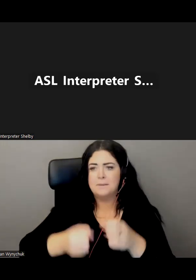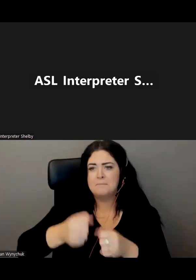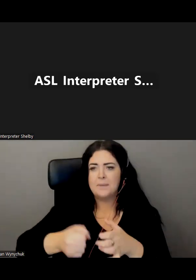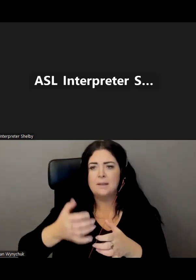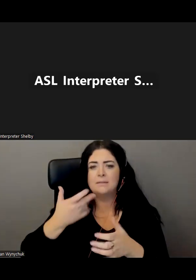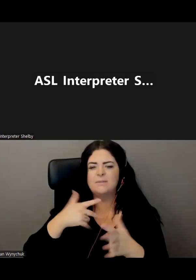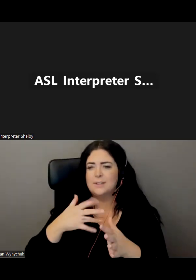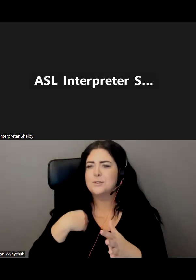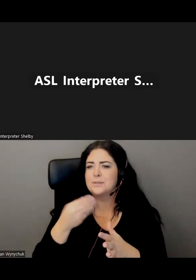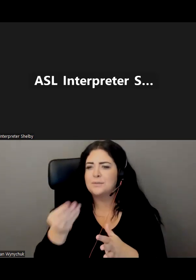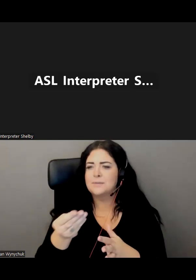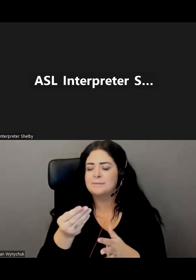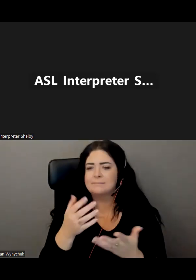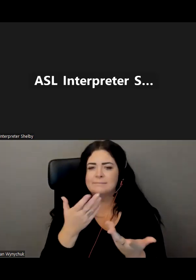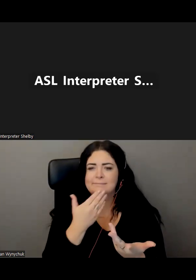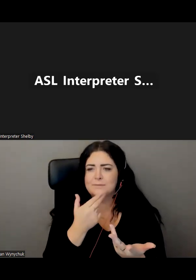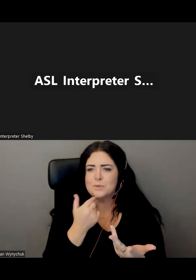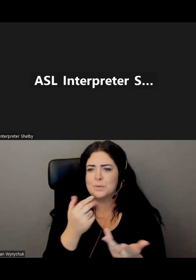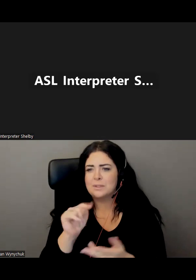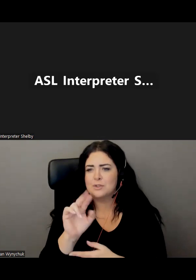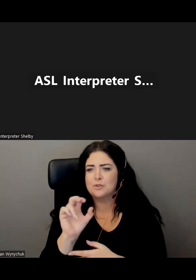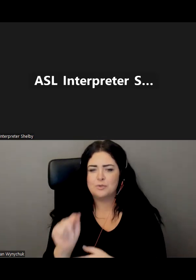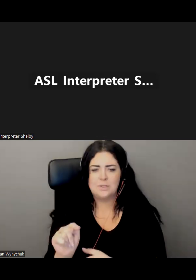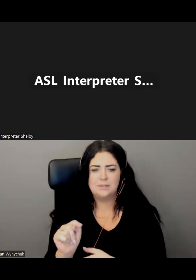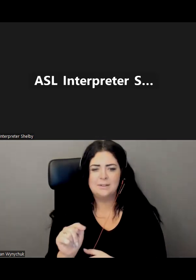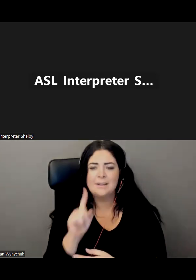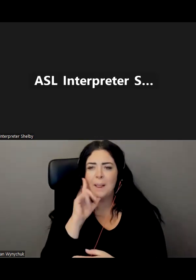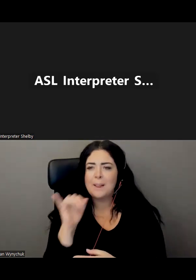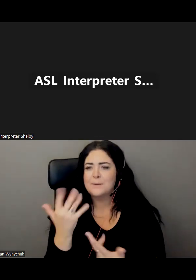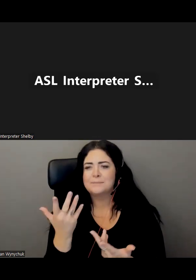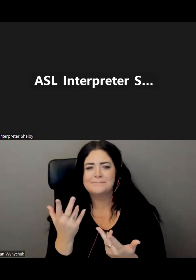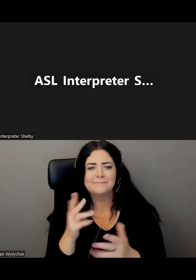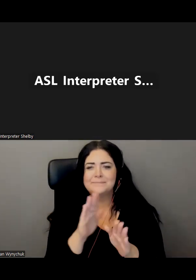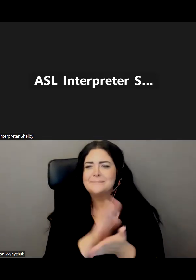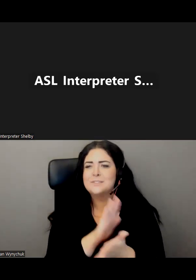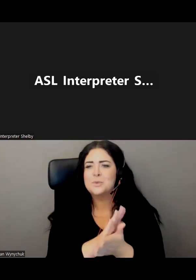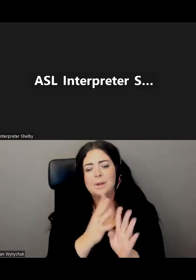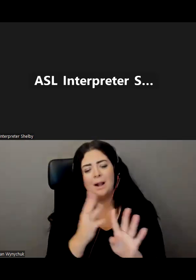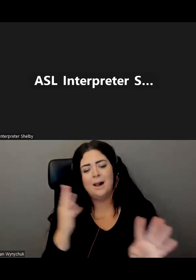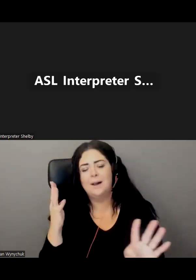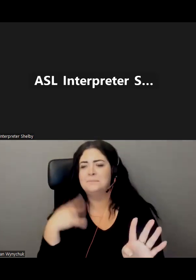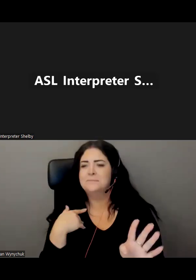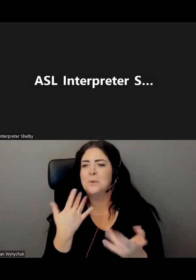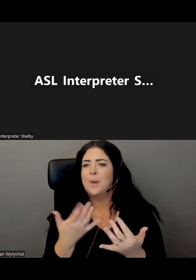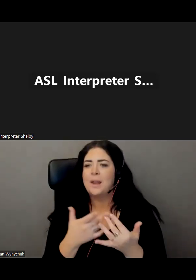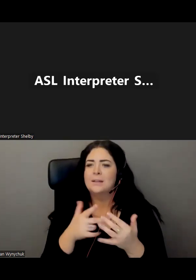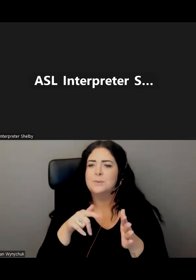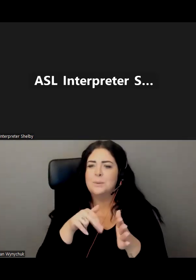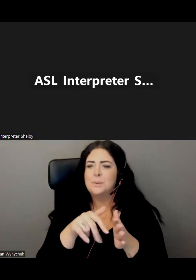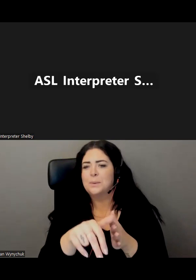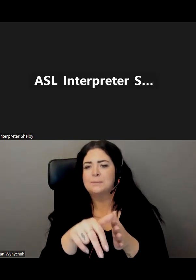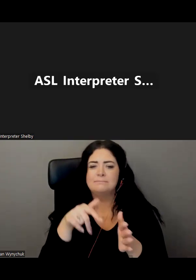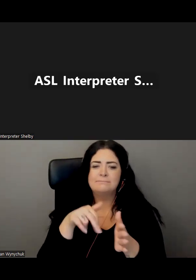fully trained. They line up. It's so funny. They look like little school children. They all line up to go into the milker, and